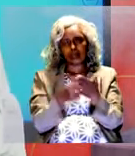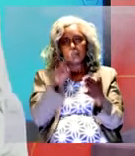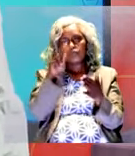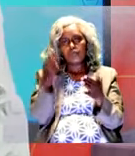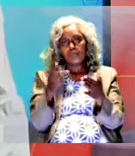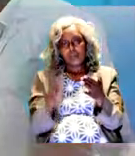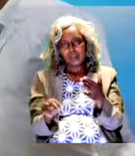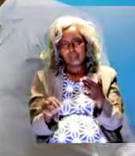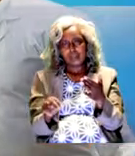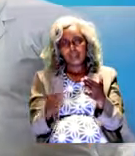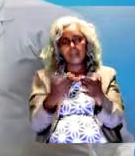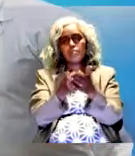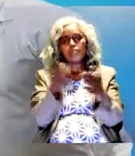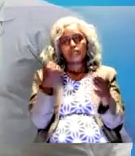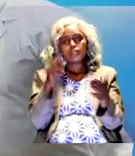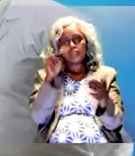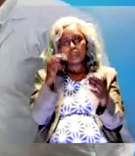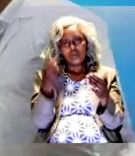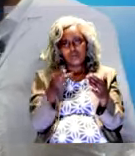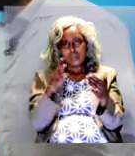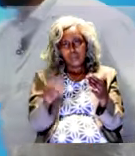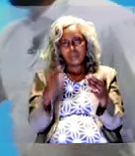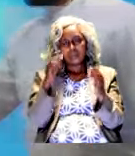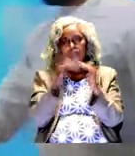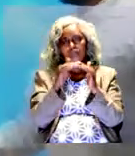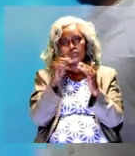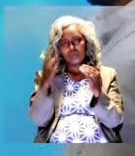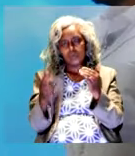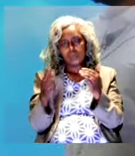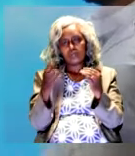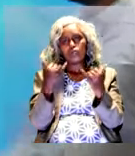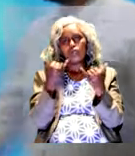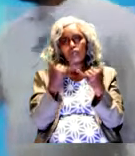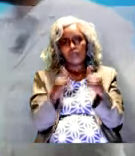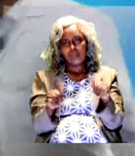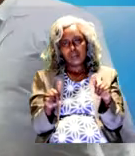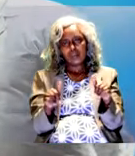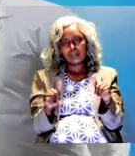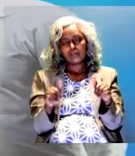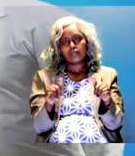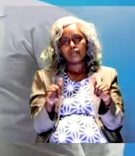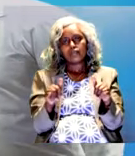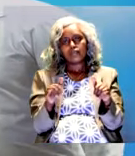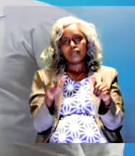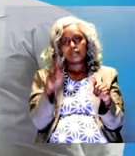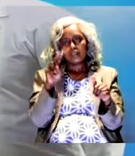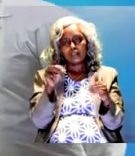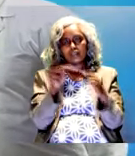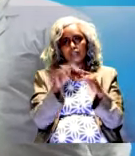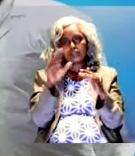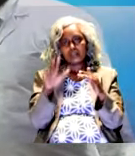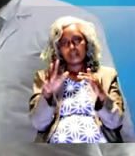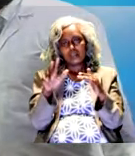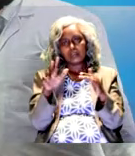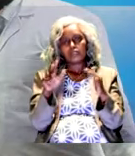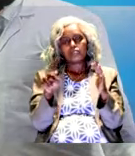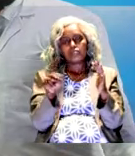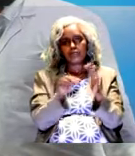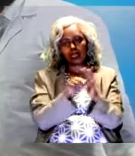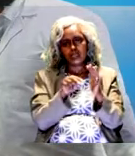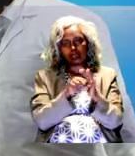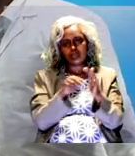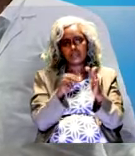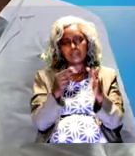2 over n minus n over n is this 1 over, when you divide this by n, it is 3 minus